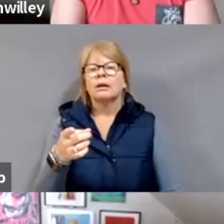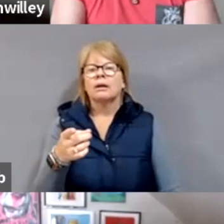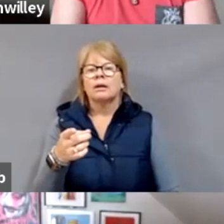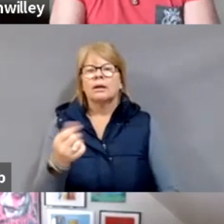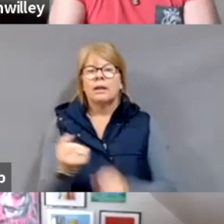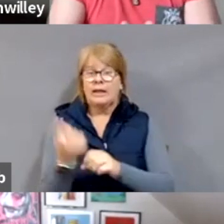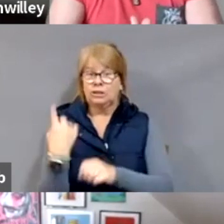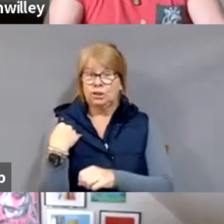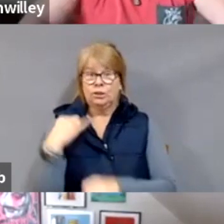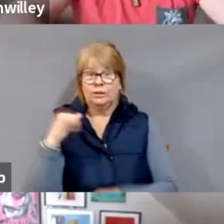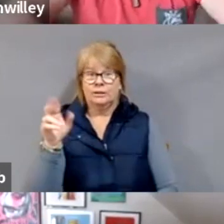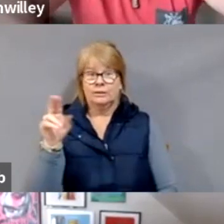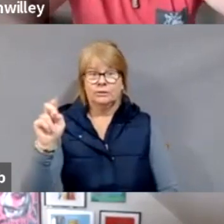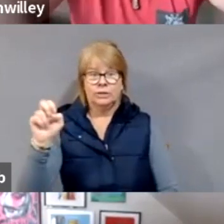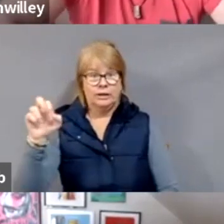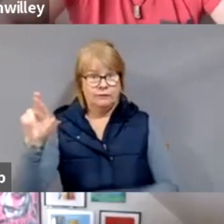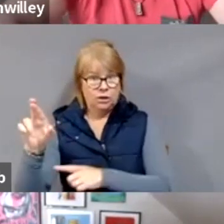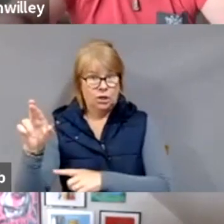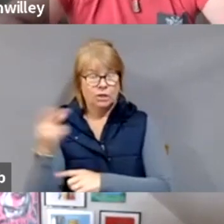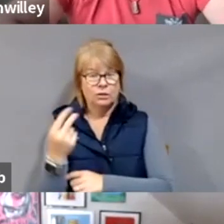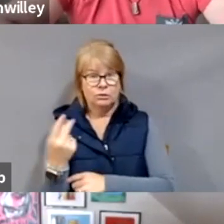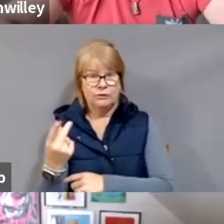did 7 days of general auditions